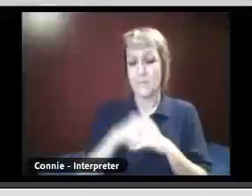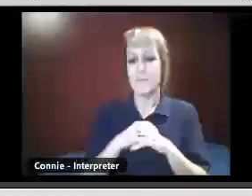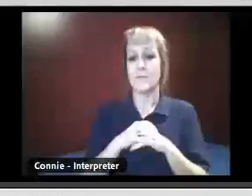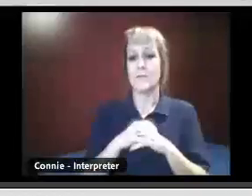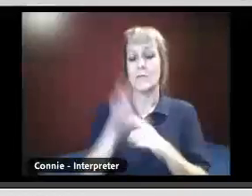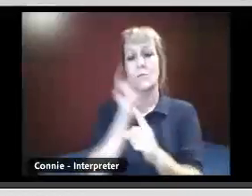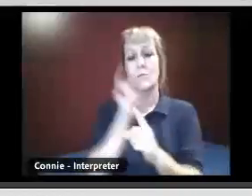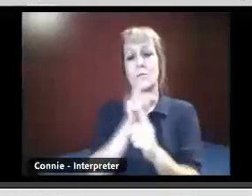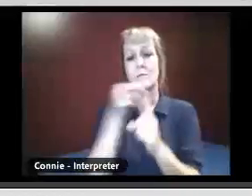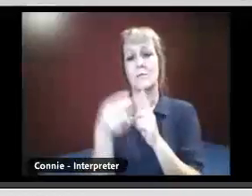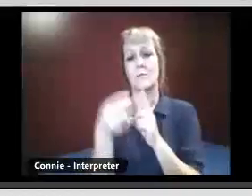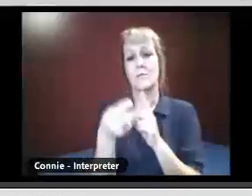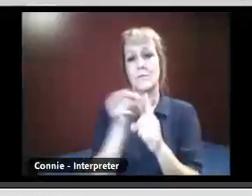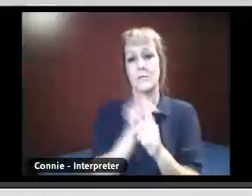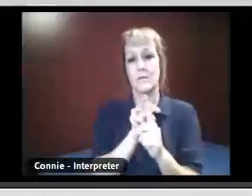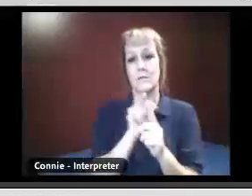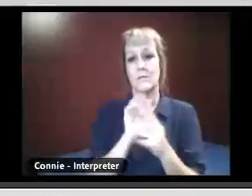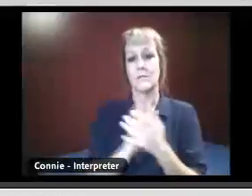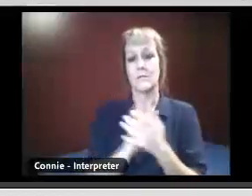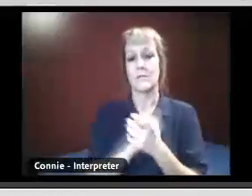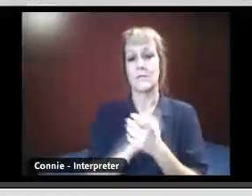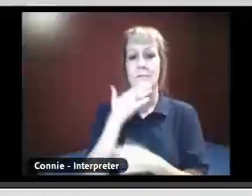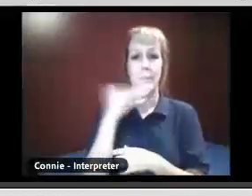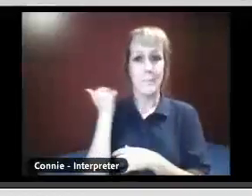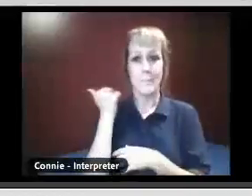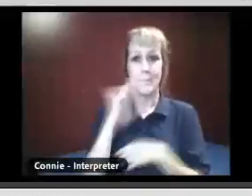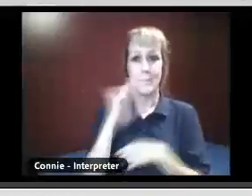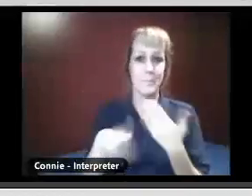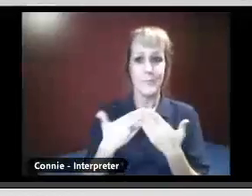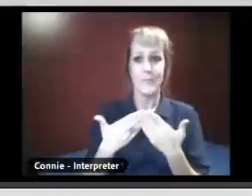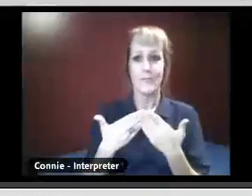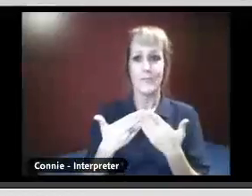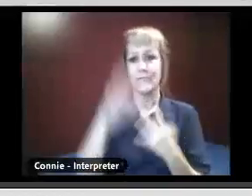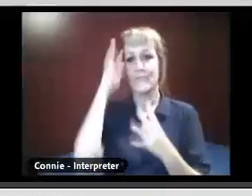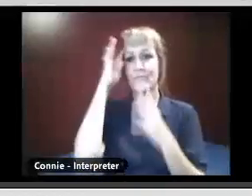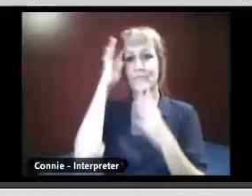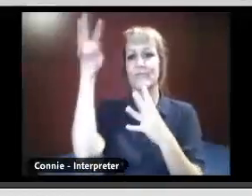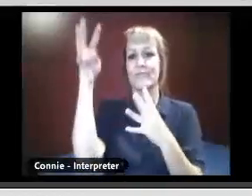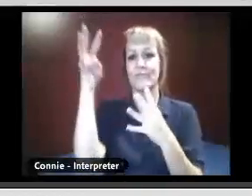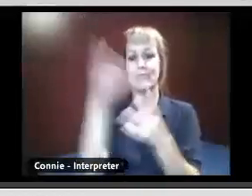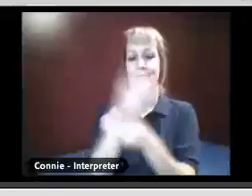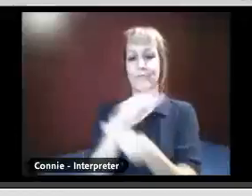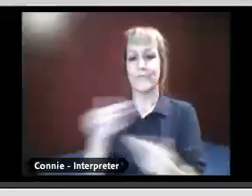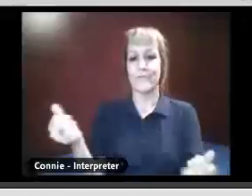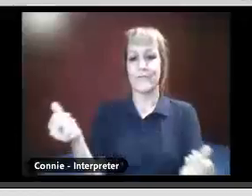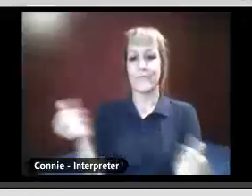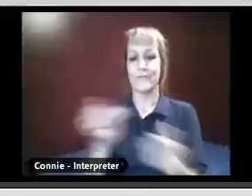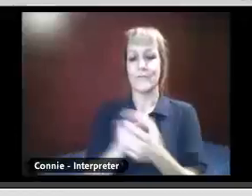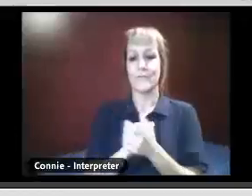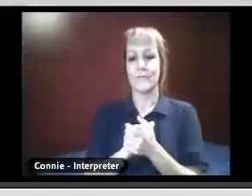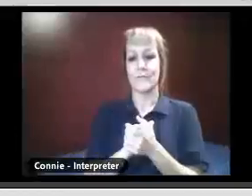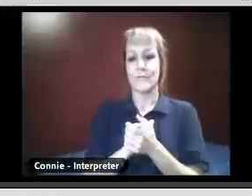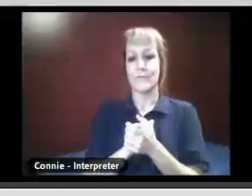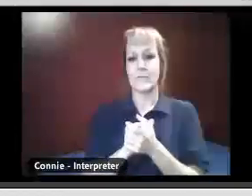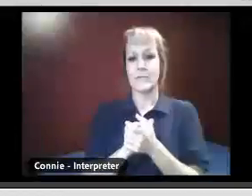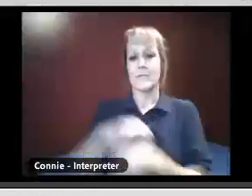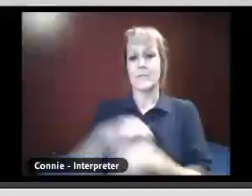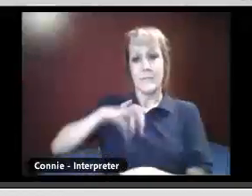perspectives and take the best of it all in order to come up to a resolution. So as you can see, there's advantages